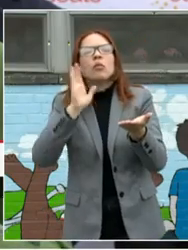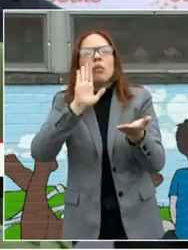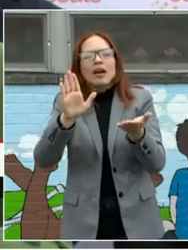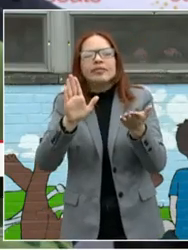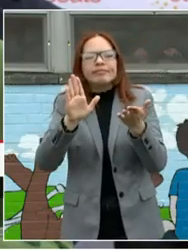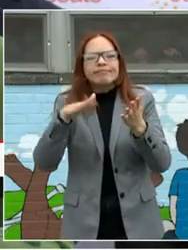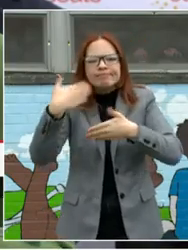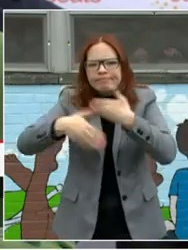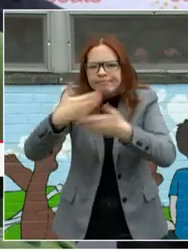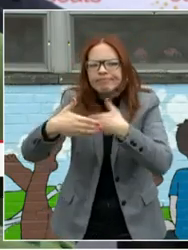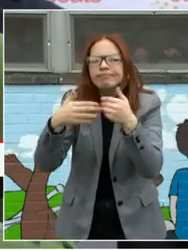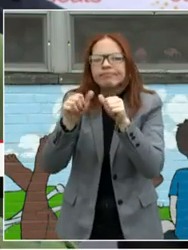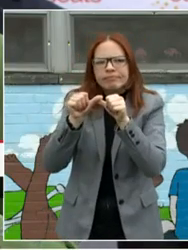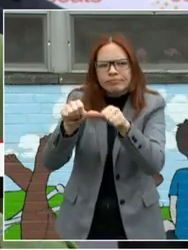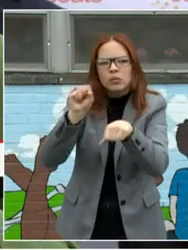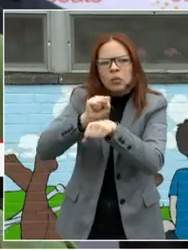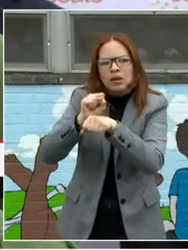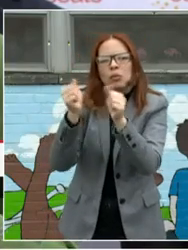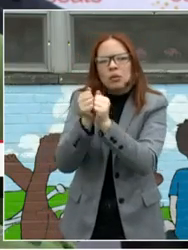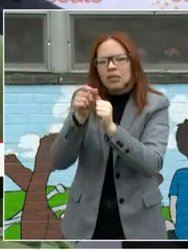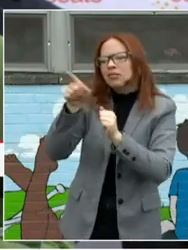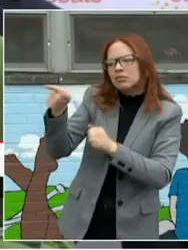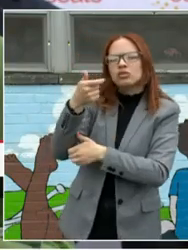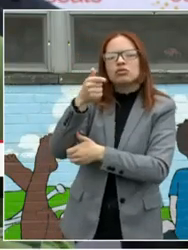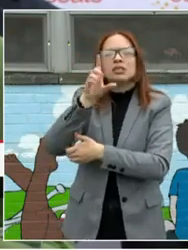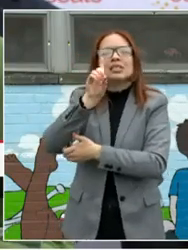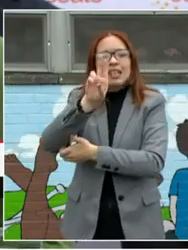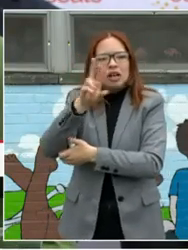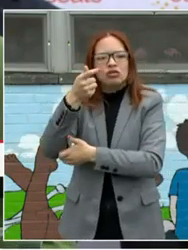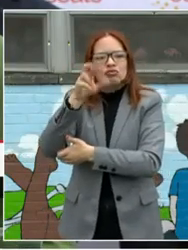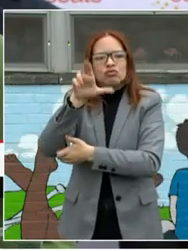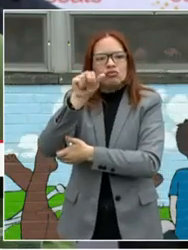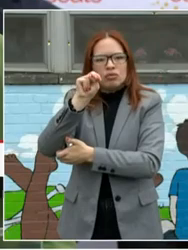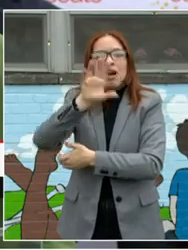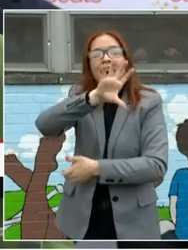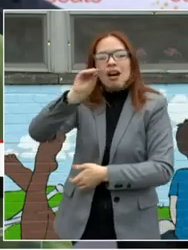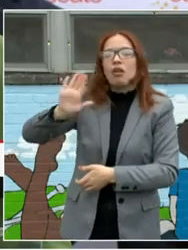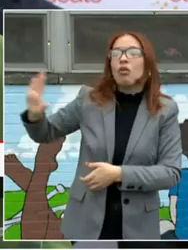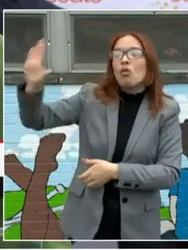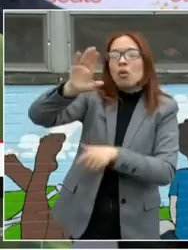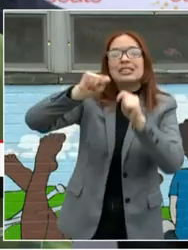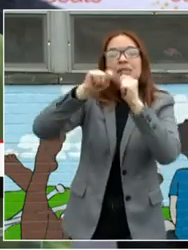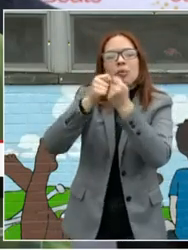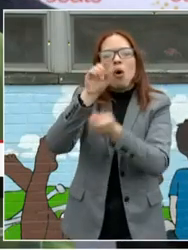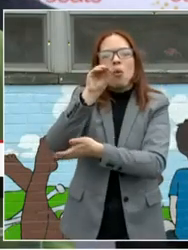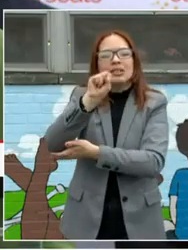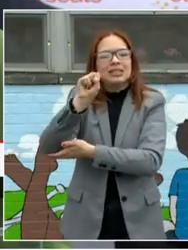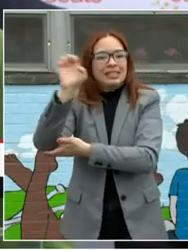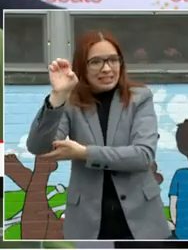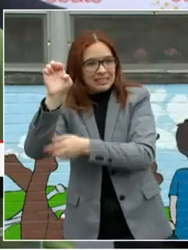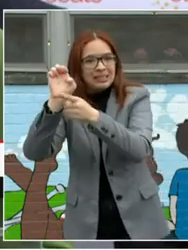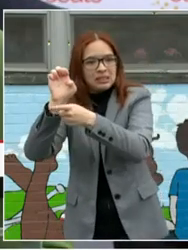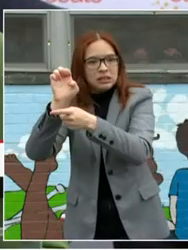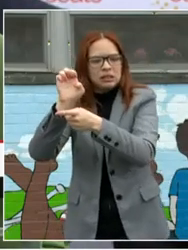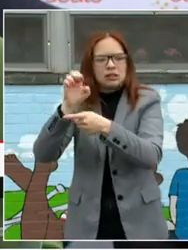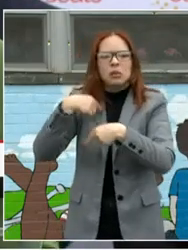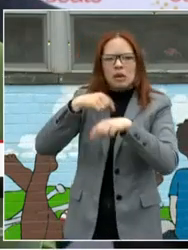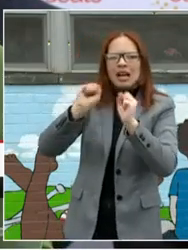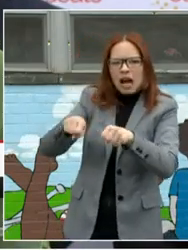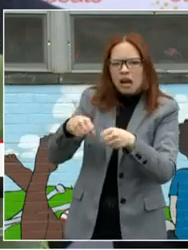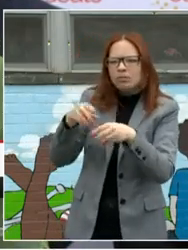at OSSI, we've been able to make a critical proposal to the council to